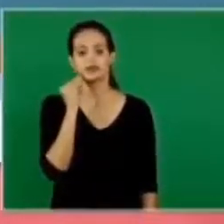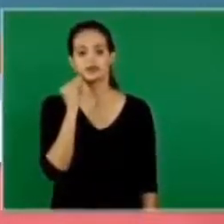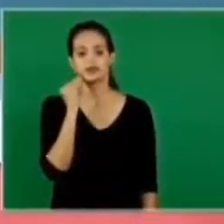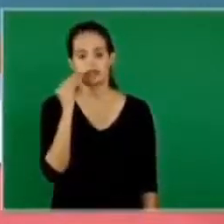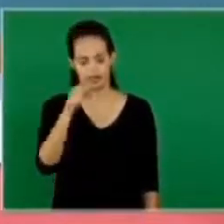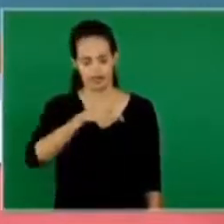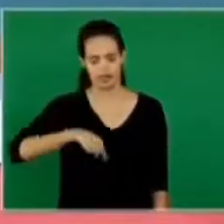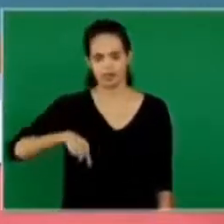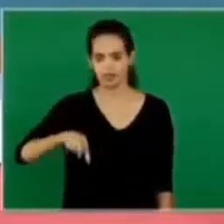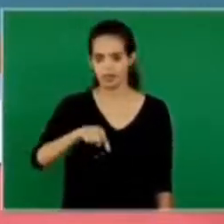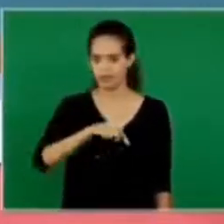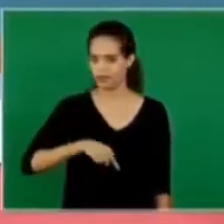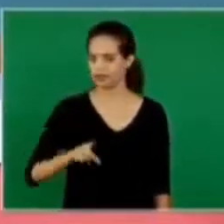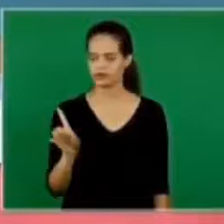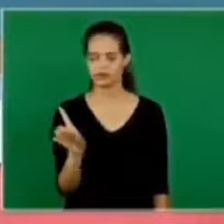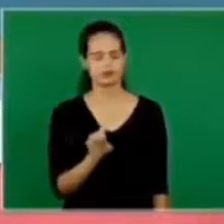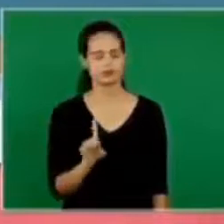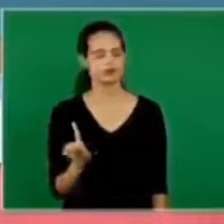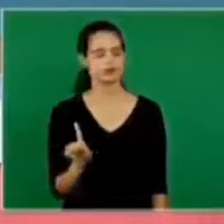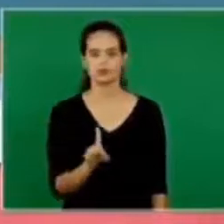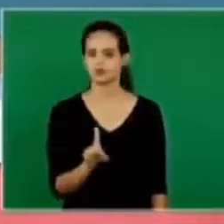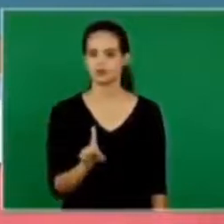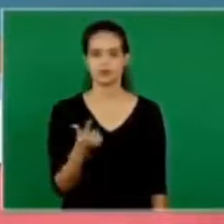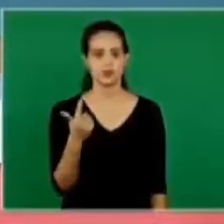for the Gentiles? No.